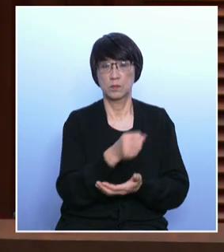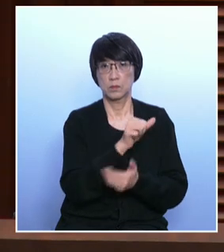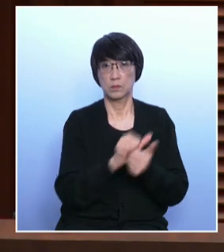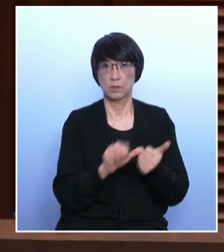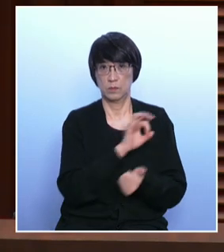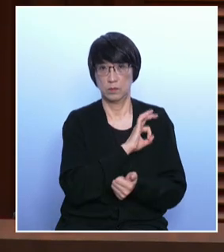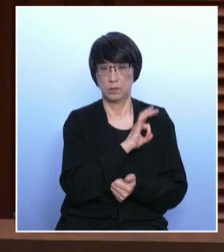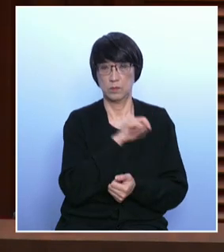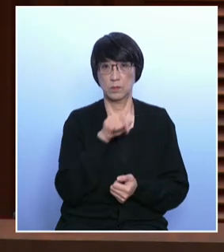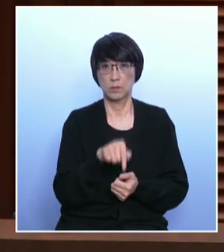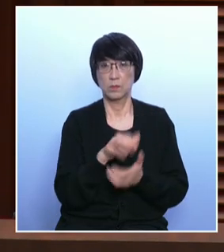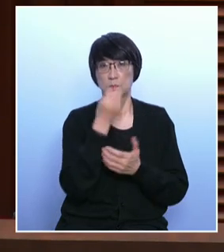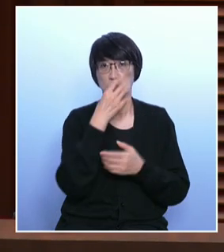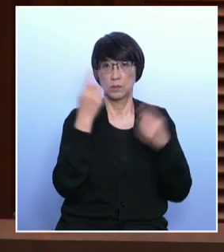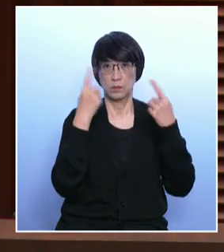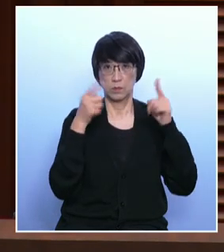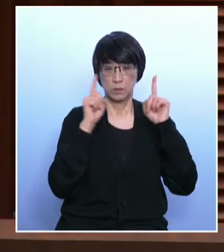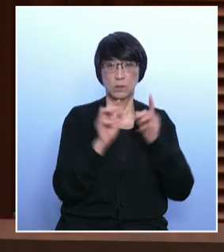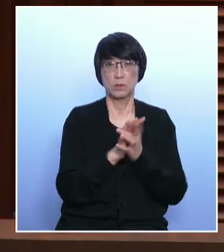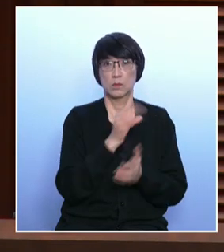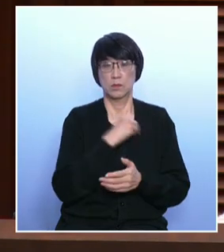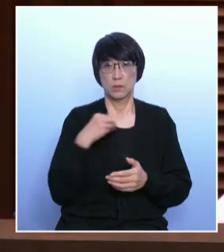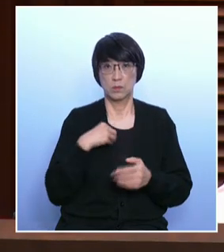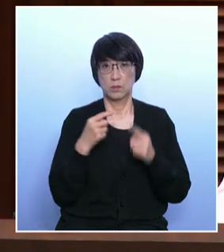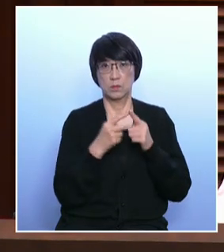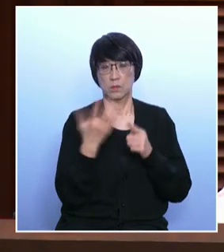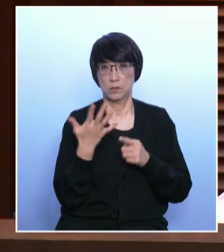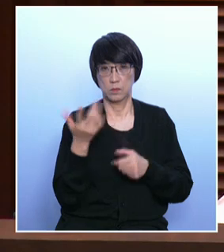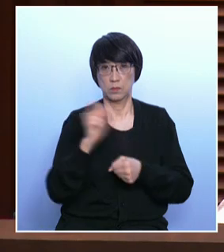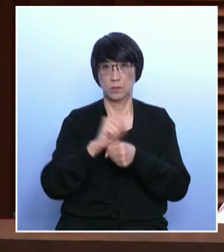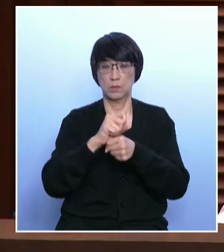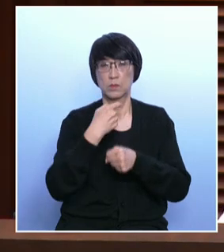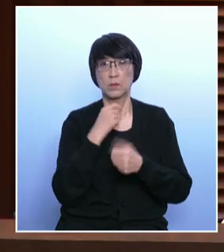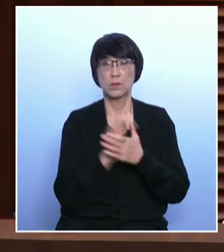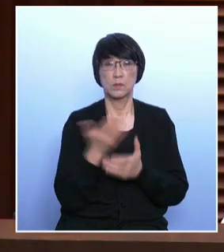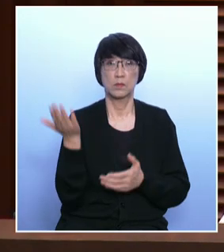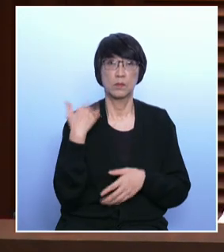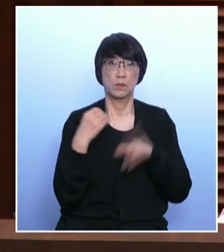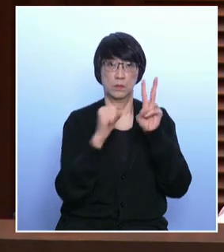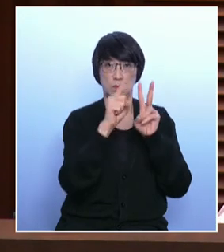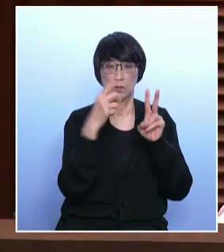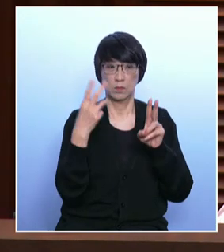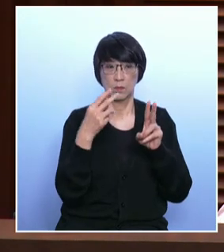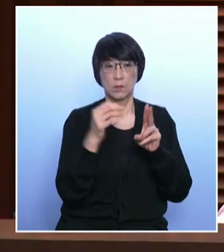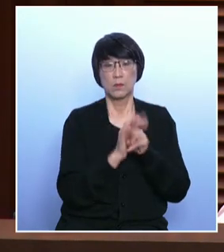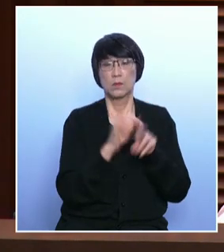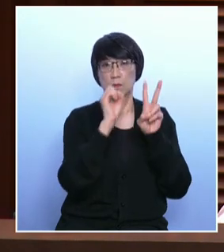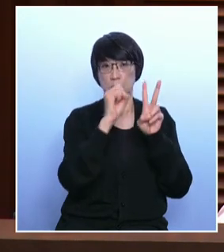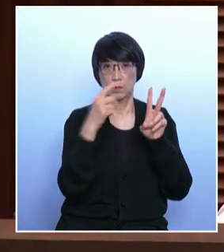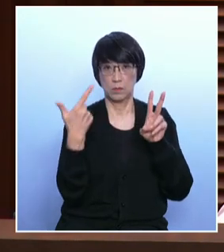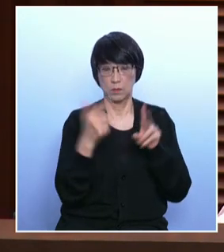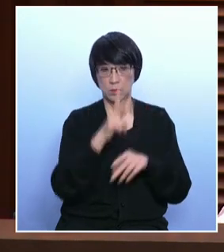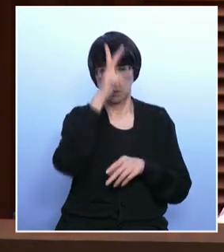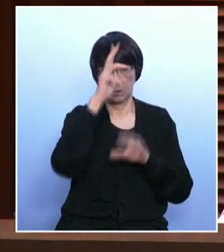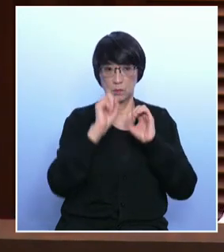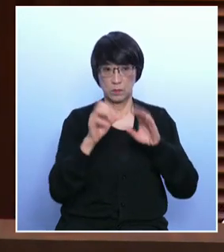We have been enhancing clinical structures in order to cater for the demand in Hong